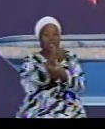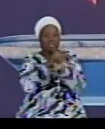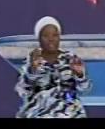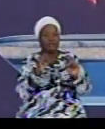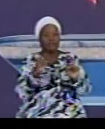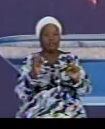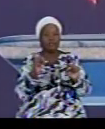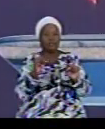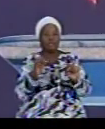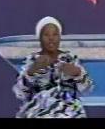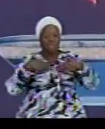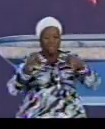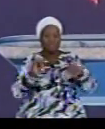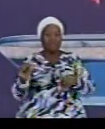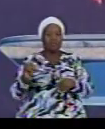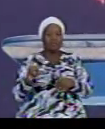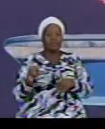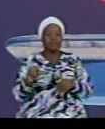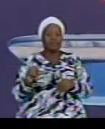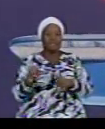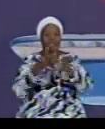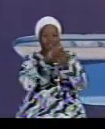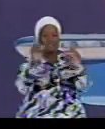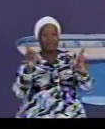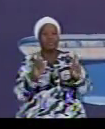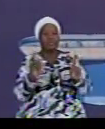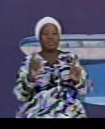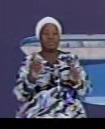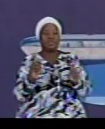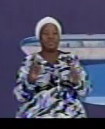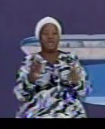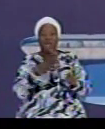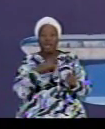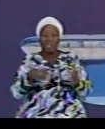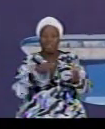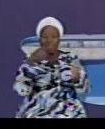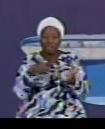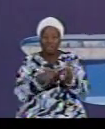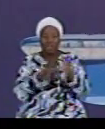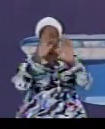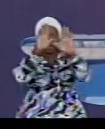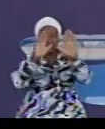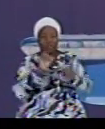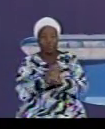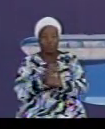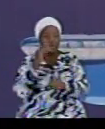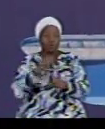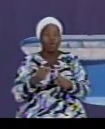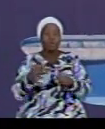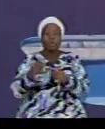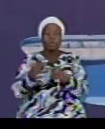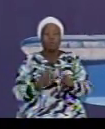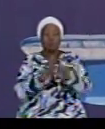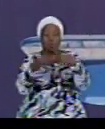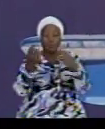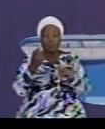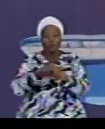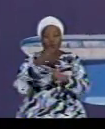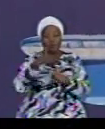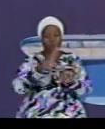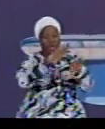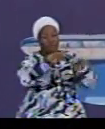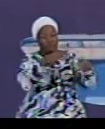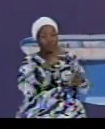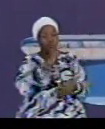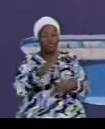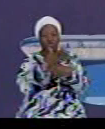salvation, healing, deliverance, and this miracle will spread from you and